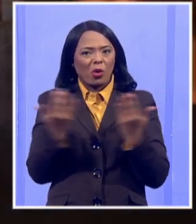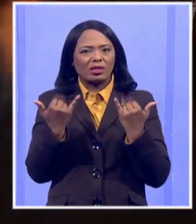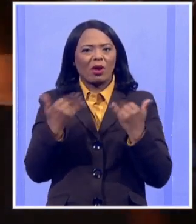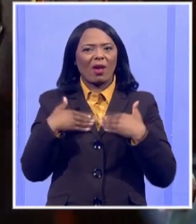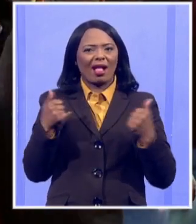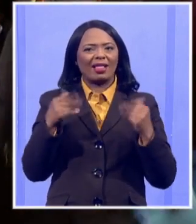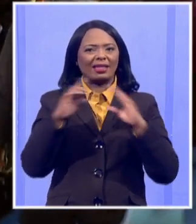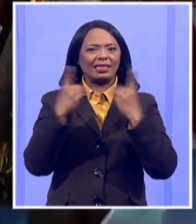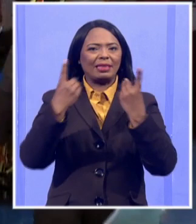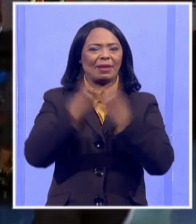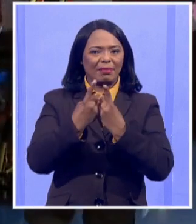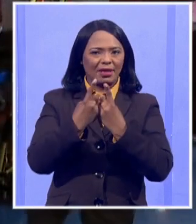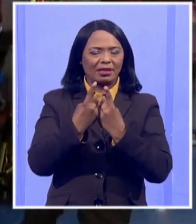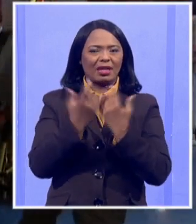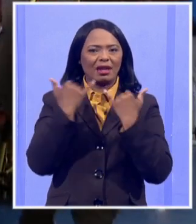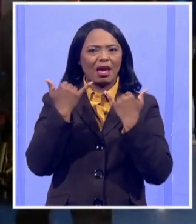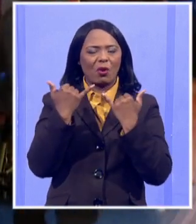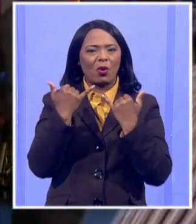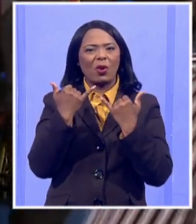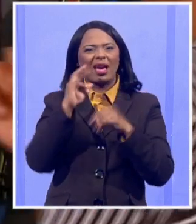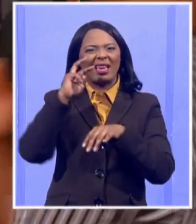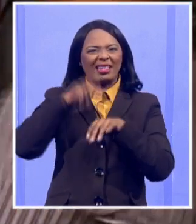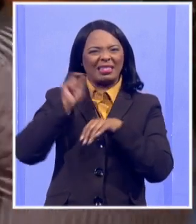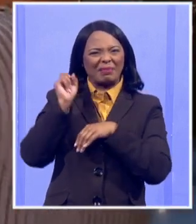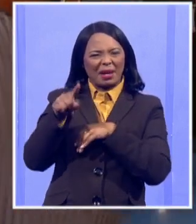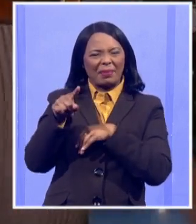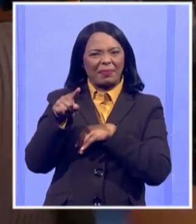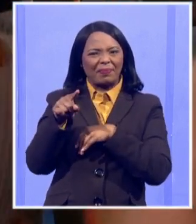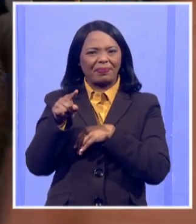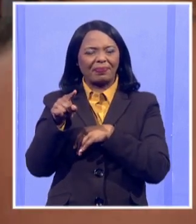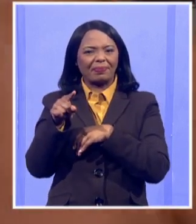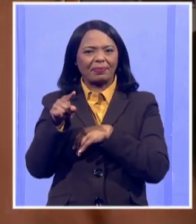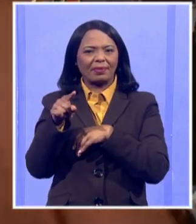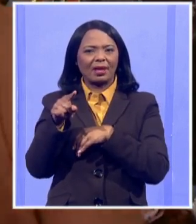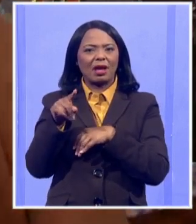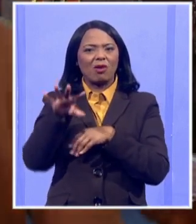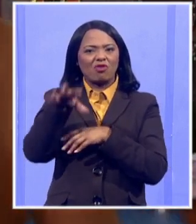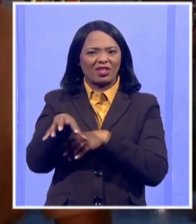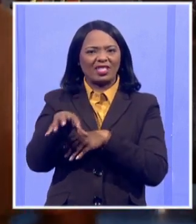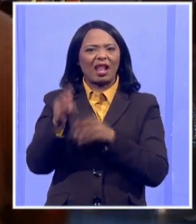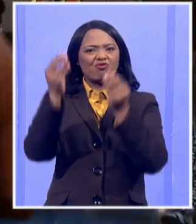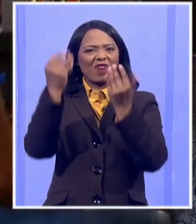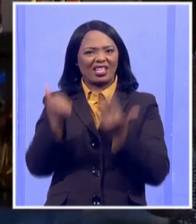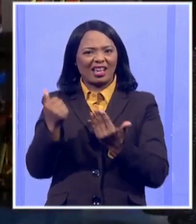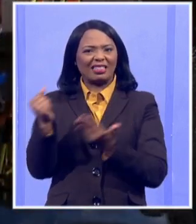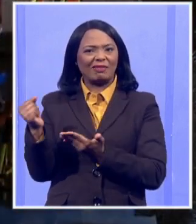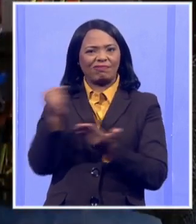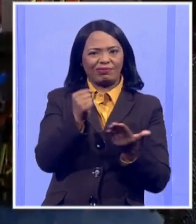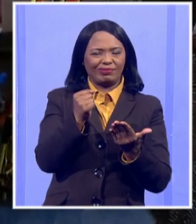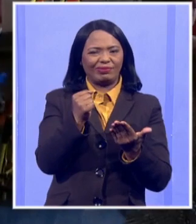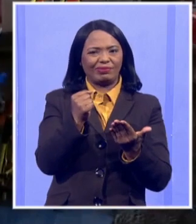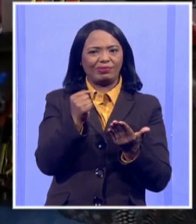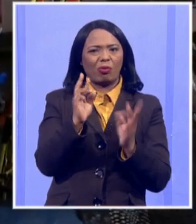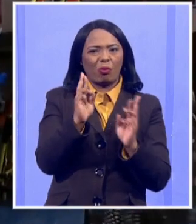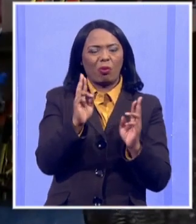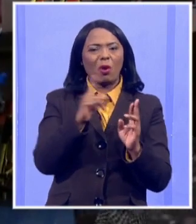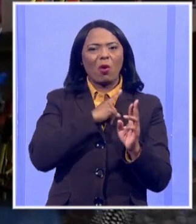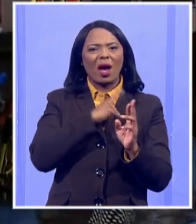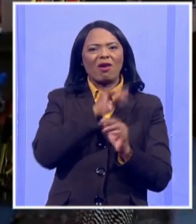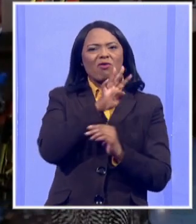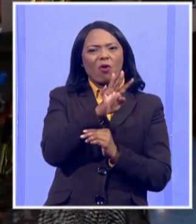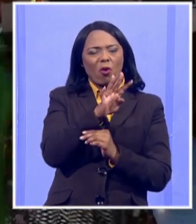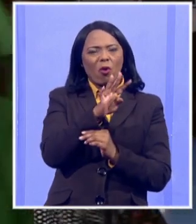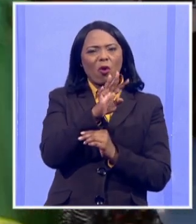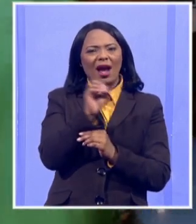education department receiving the bulk of the provincial budget, and they've set aside more than